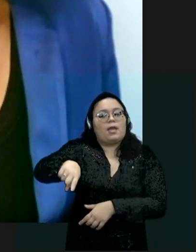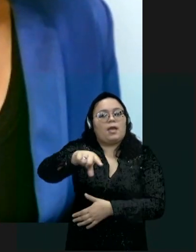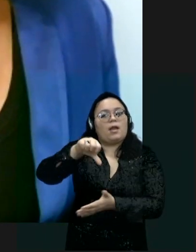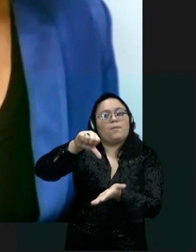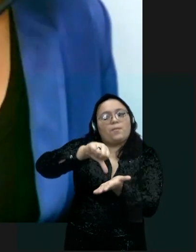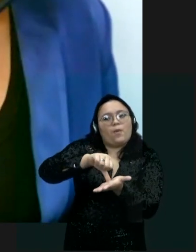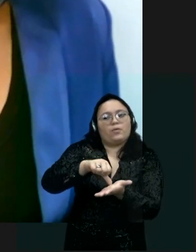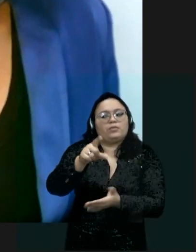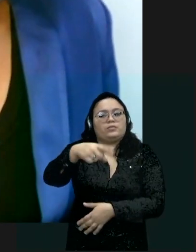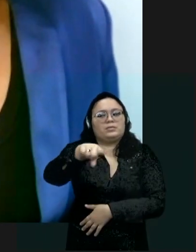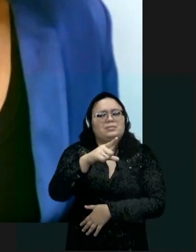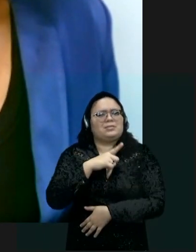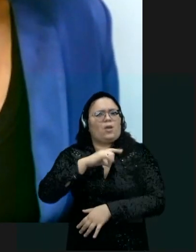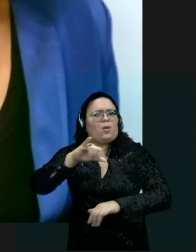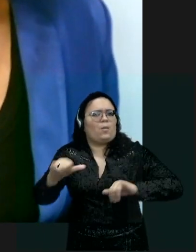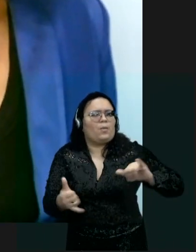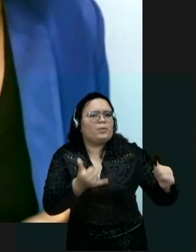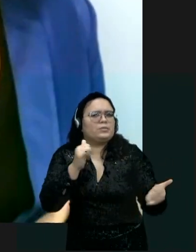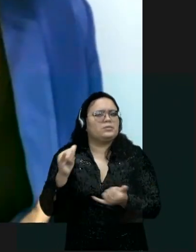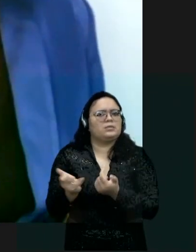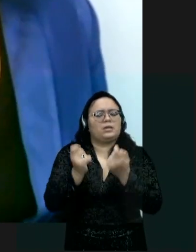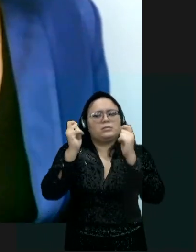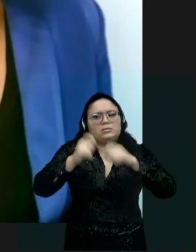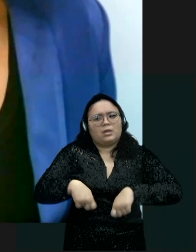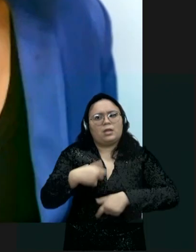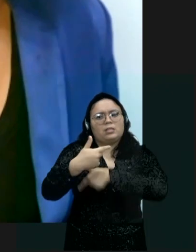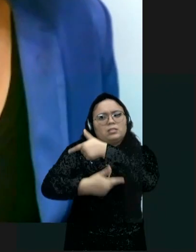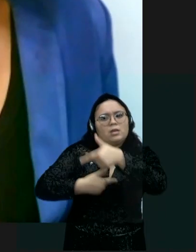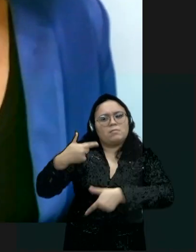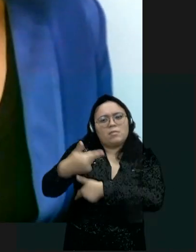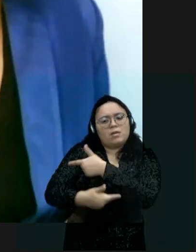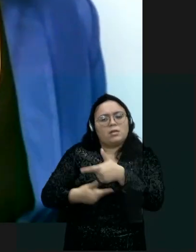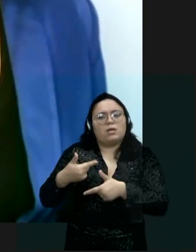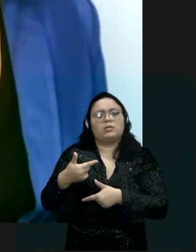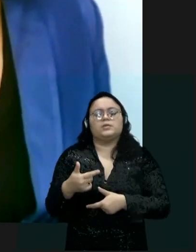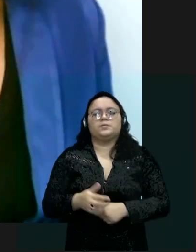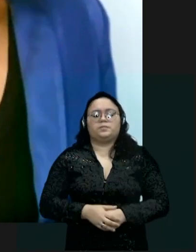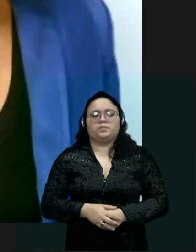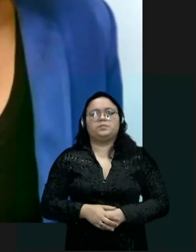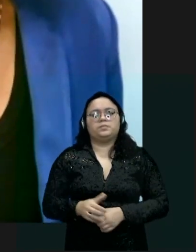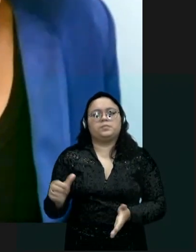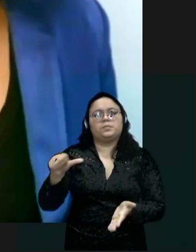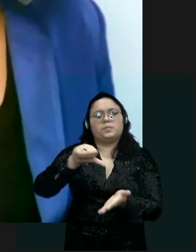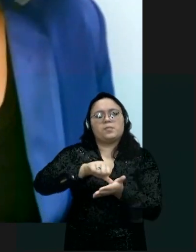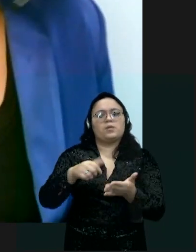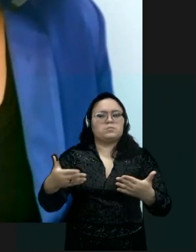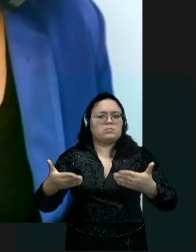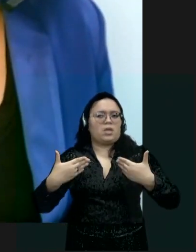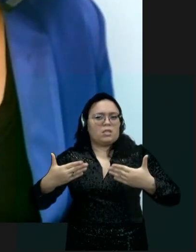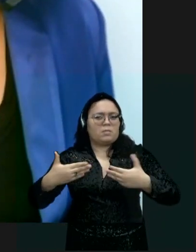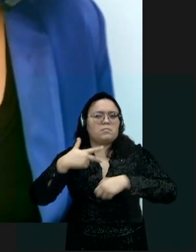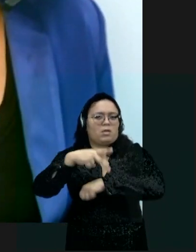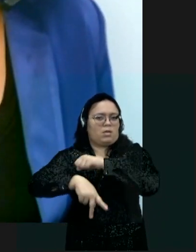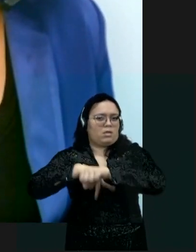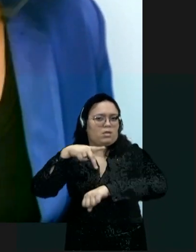with the Panamanian ports, mainly with Panama Port and also with the Panama Canal, in order to